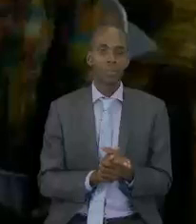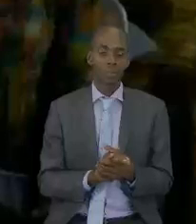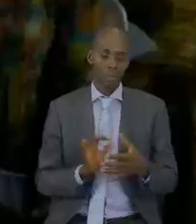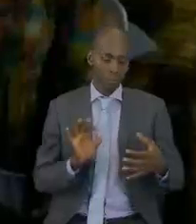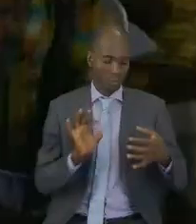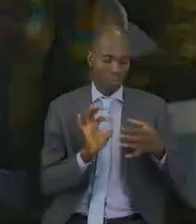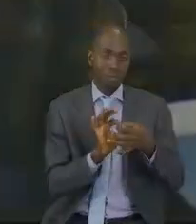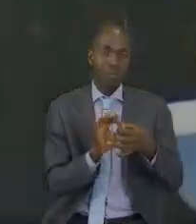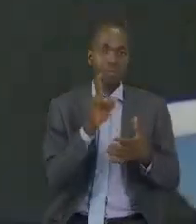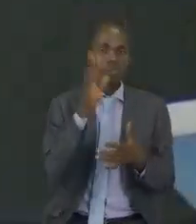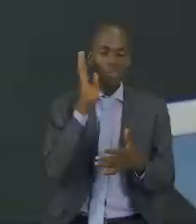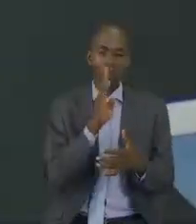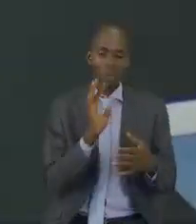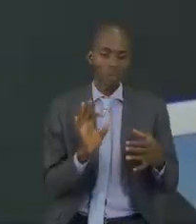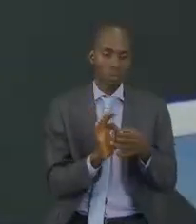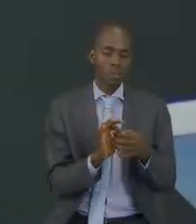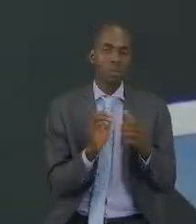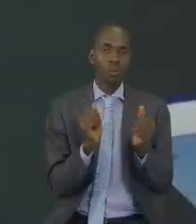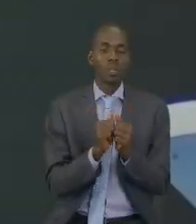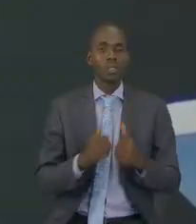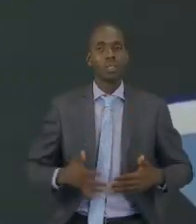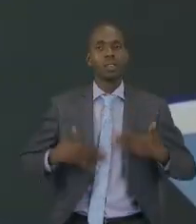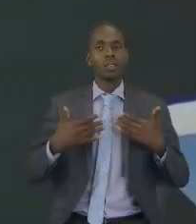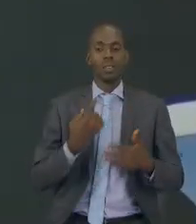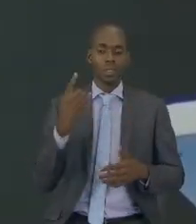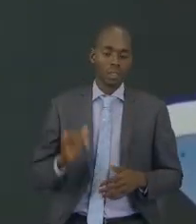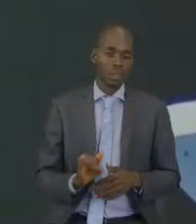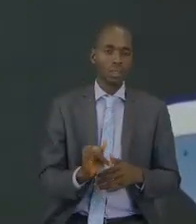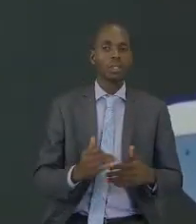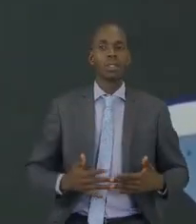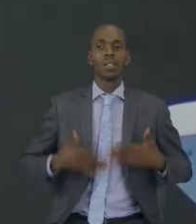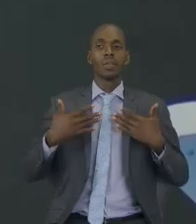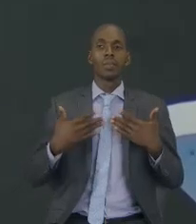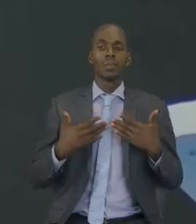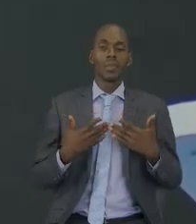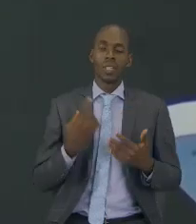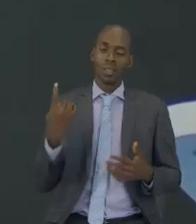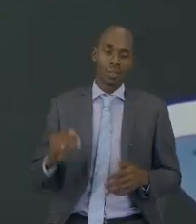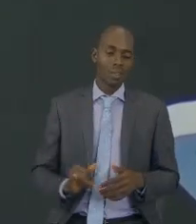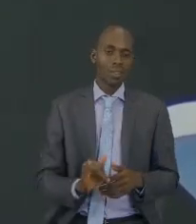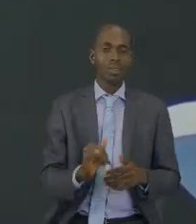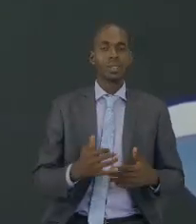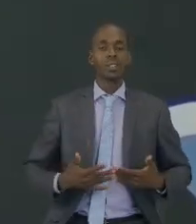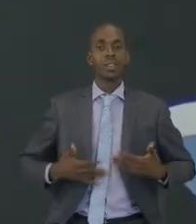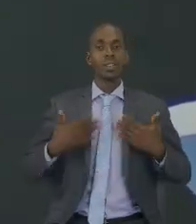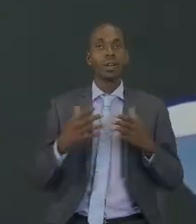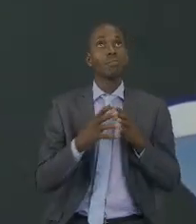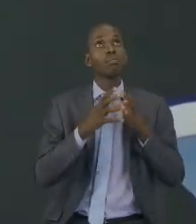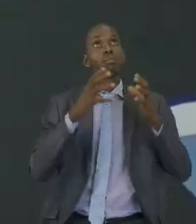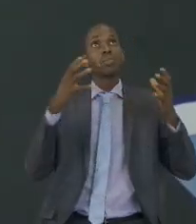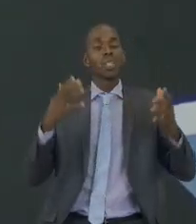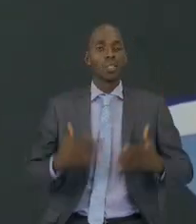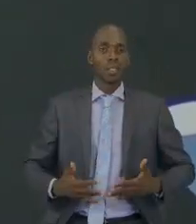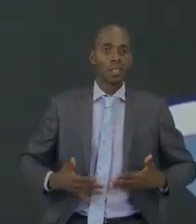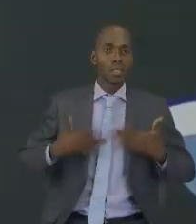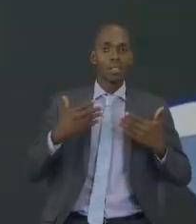Connection. You'll be connected with life. Eternal life. Everlasting life. Abundant life.